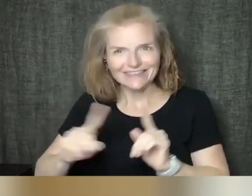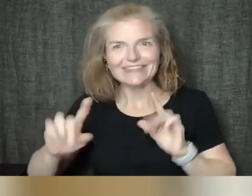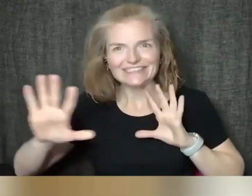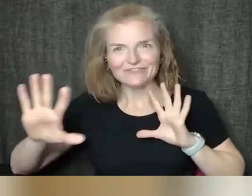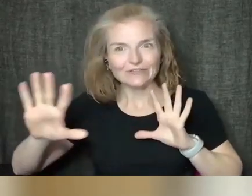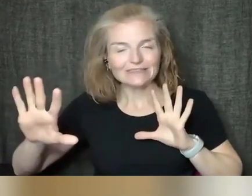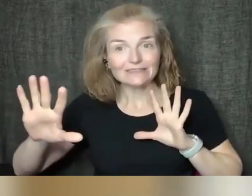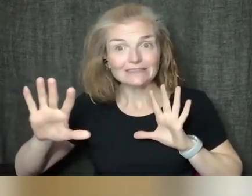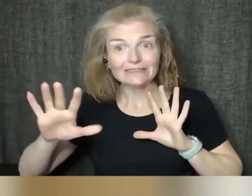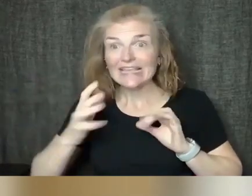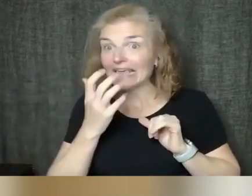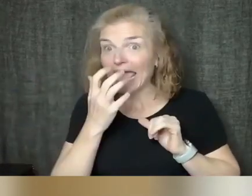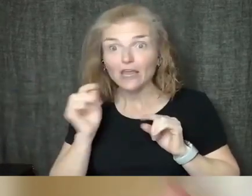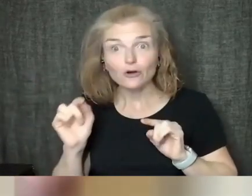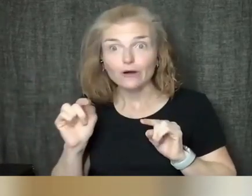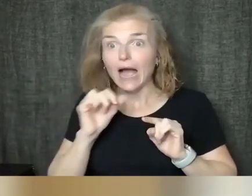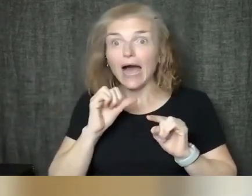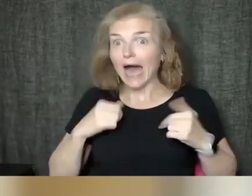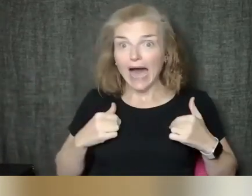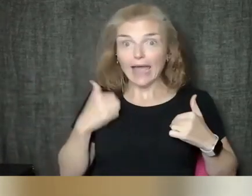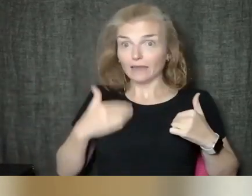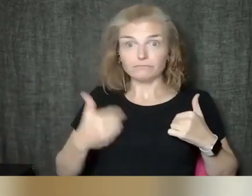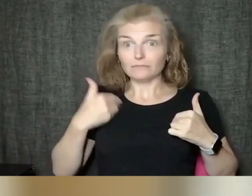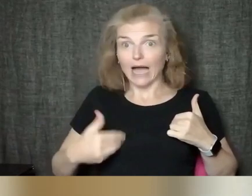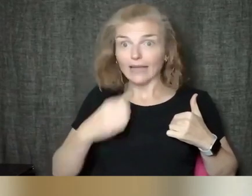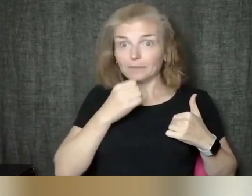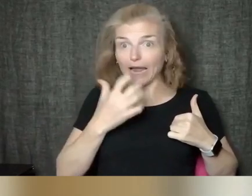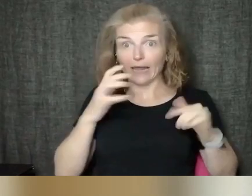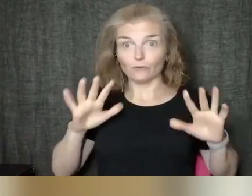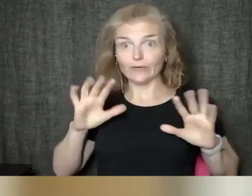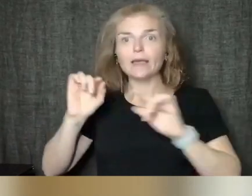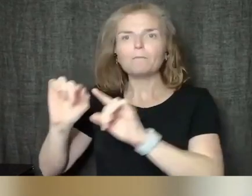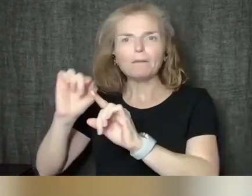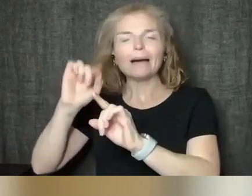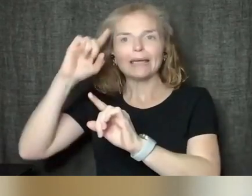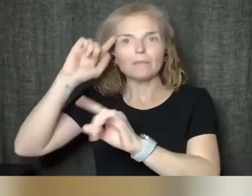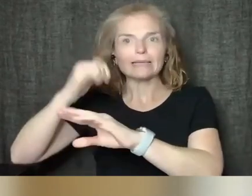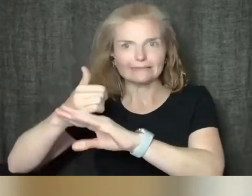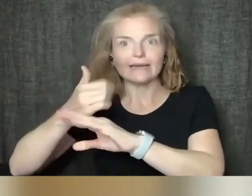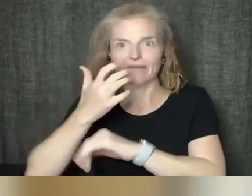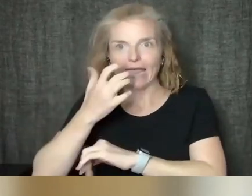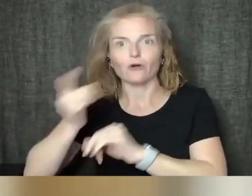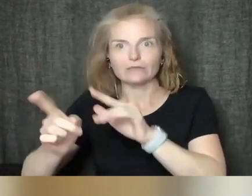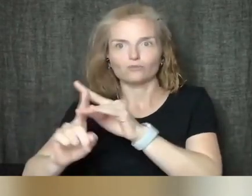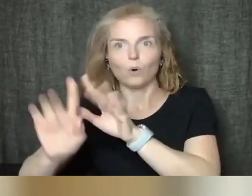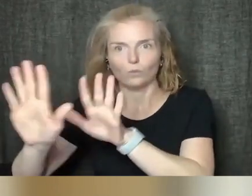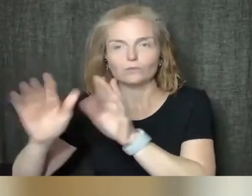the anger as we're experiencing it, we're going to understand anger in other people too.